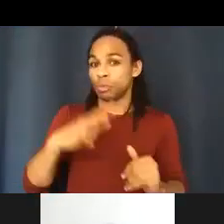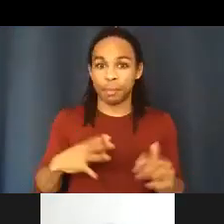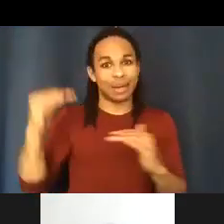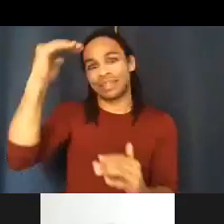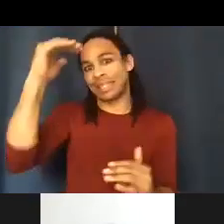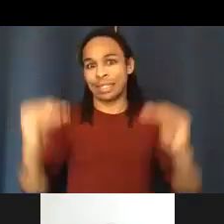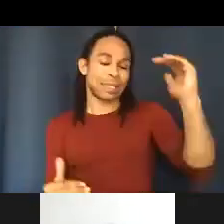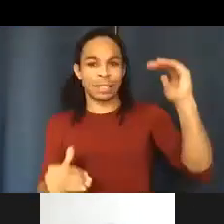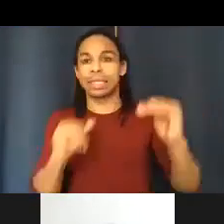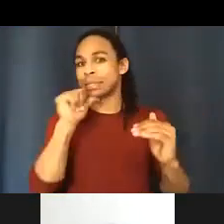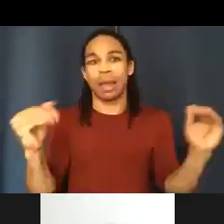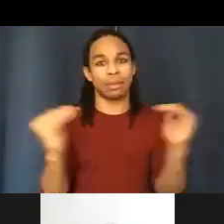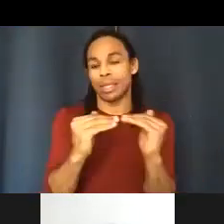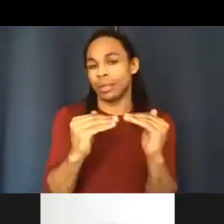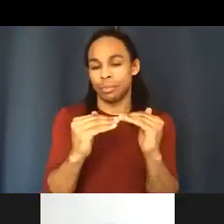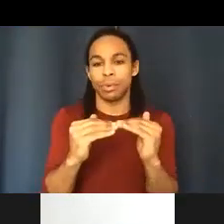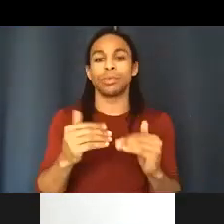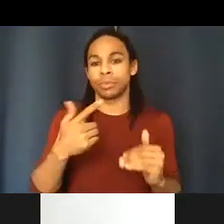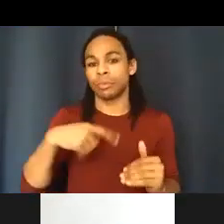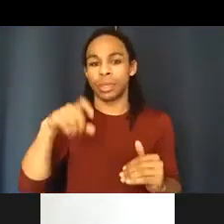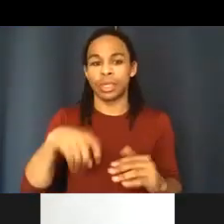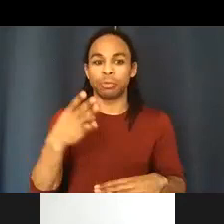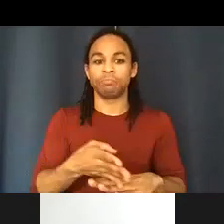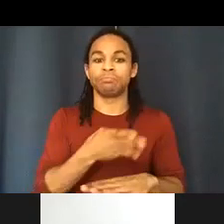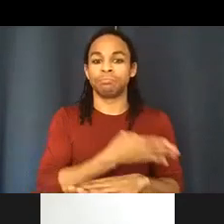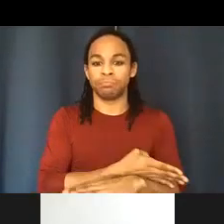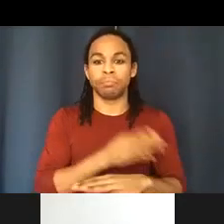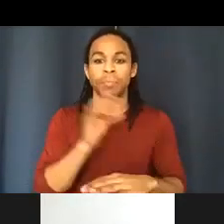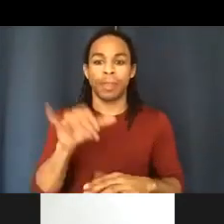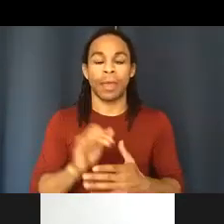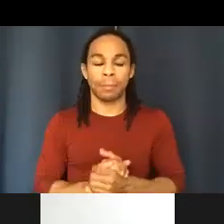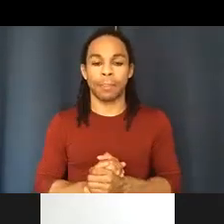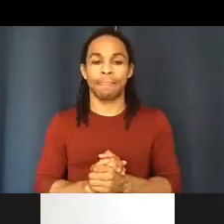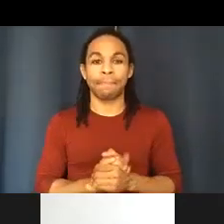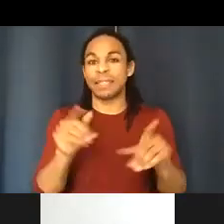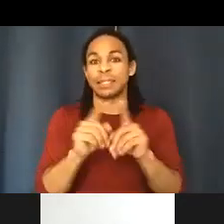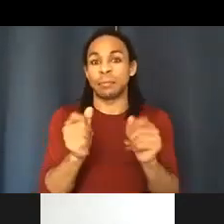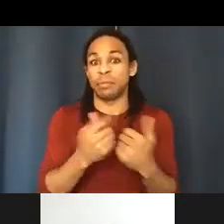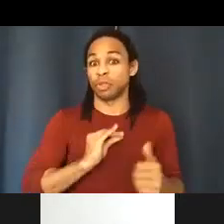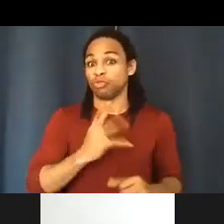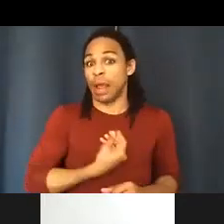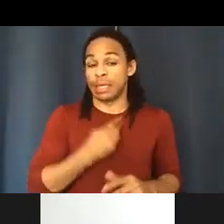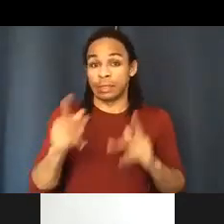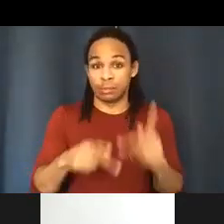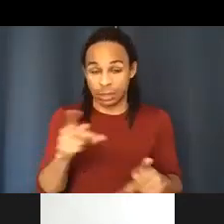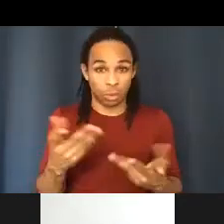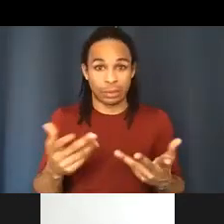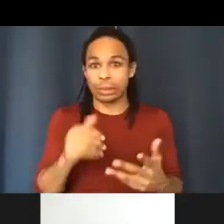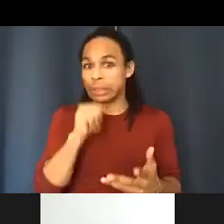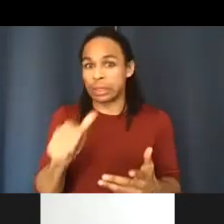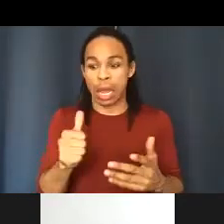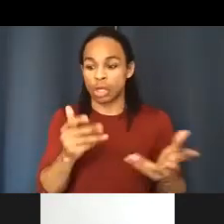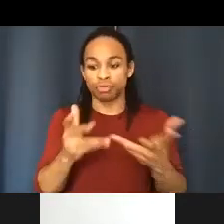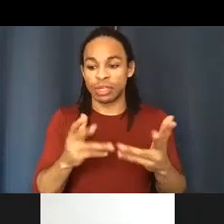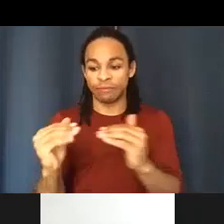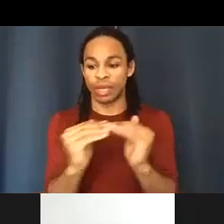of it is women, but within that hierarchies, and recognizing them, their potential as